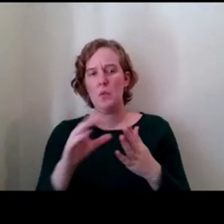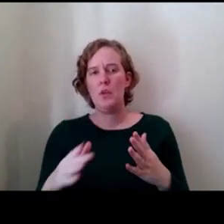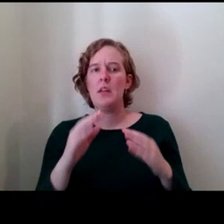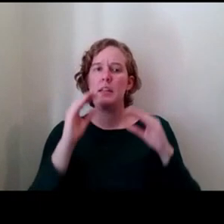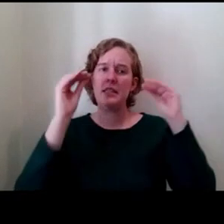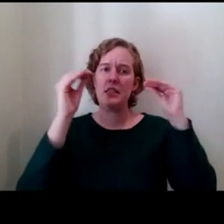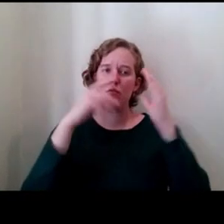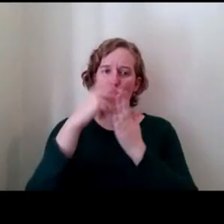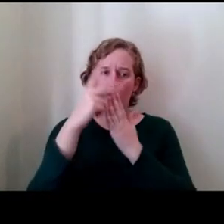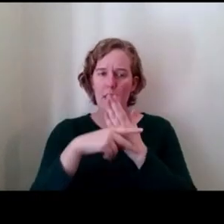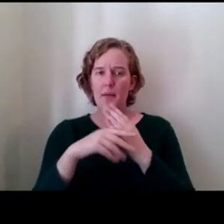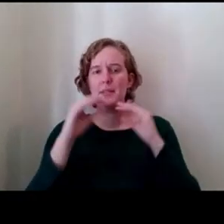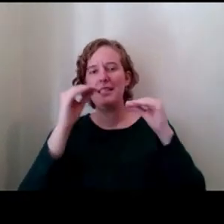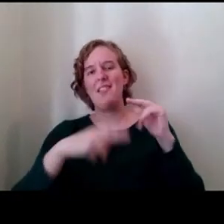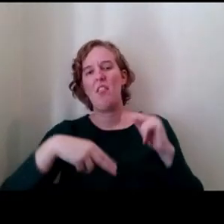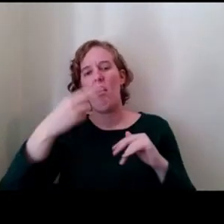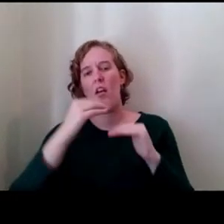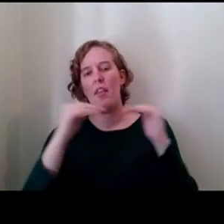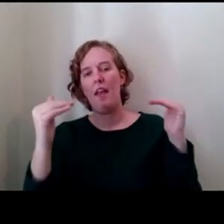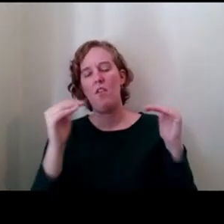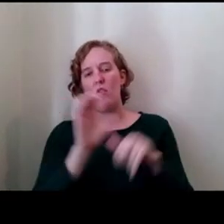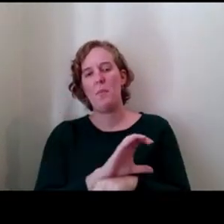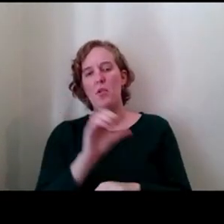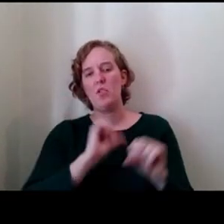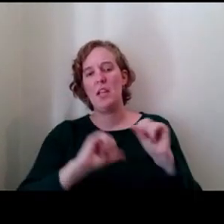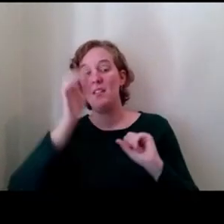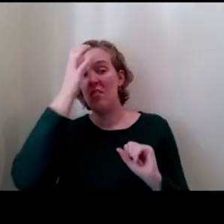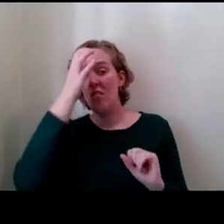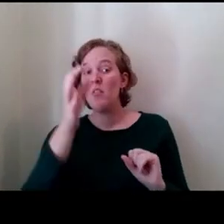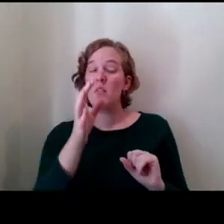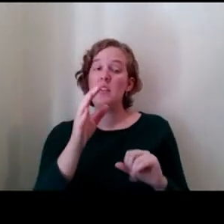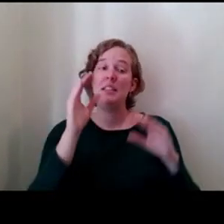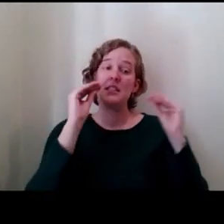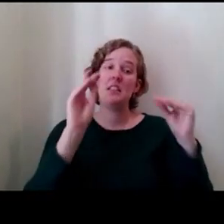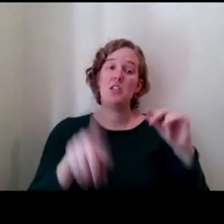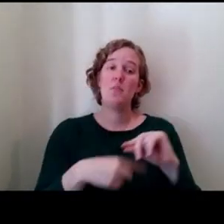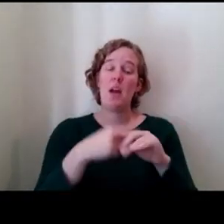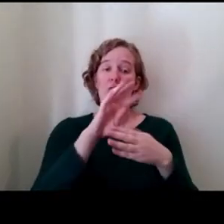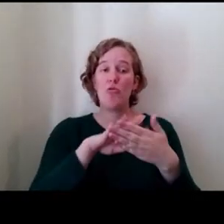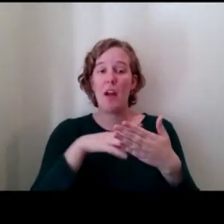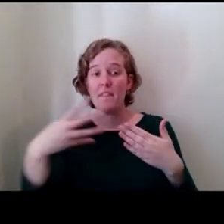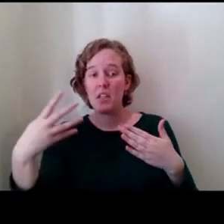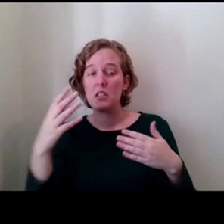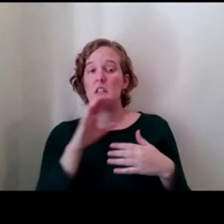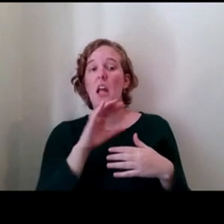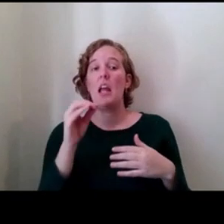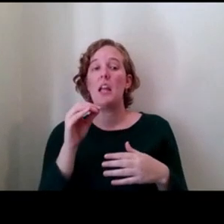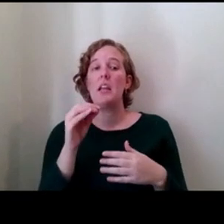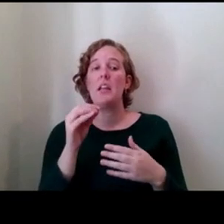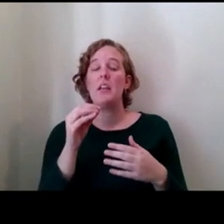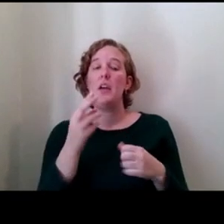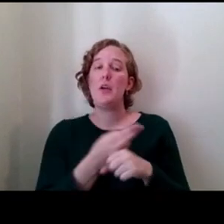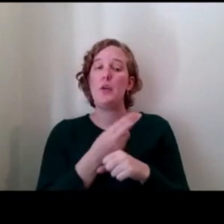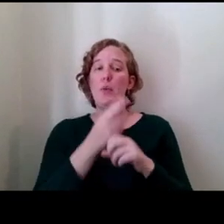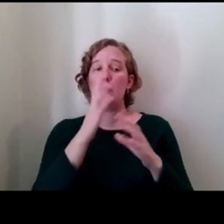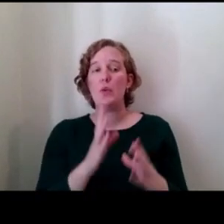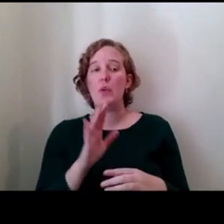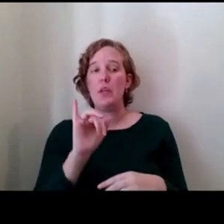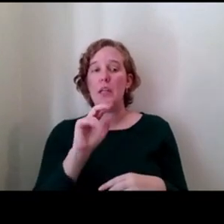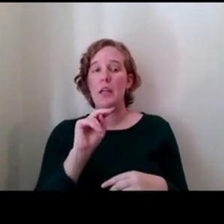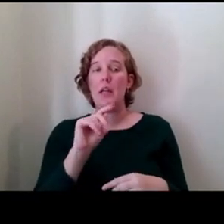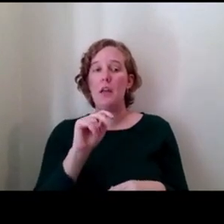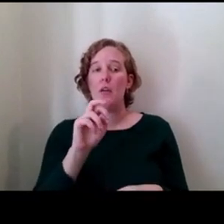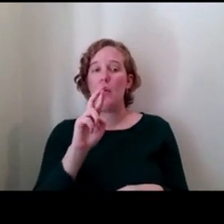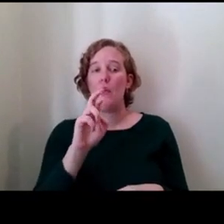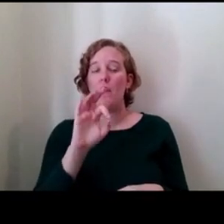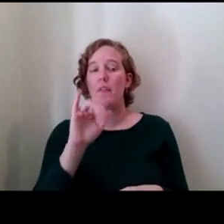them high-level computer science concepts. We were teaching them about graphics and user interface and user interaction. And